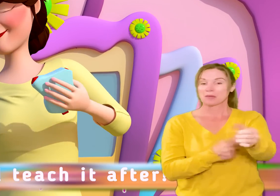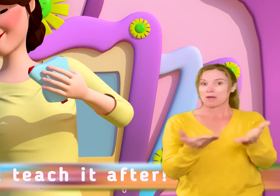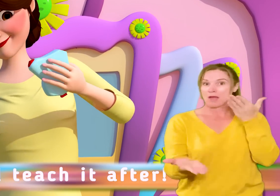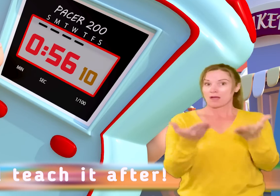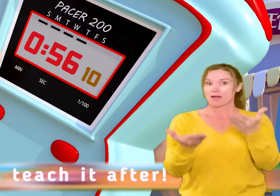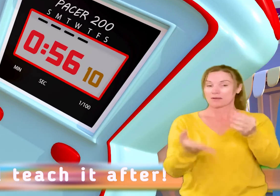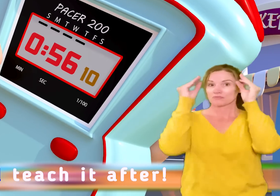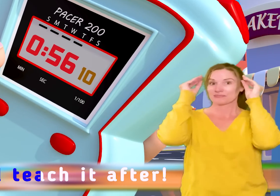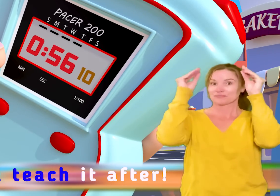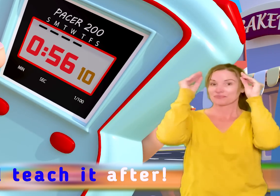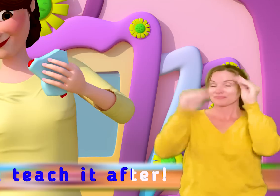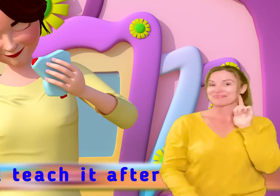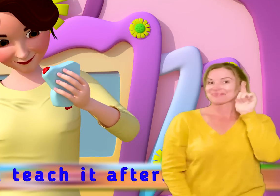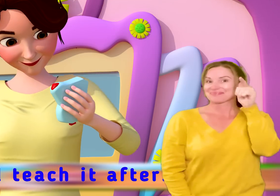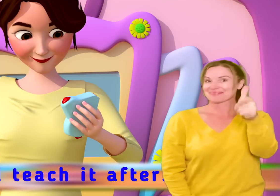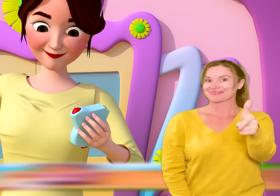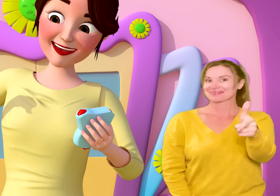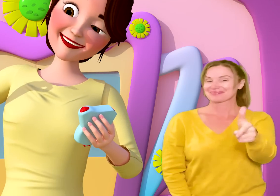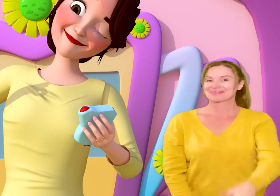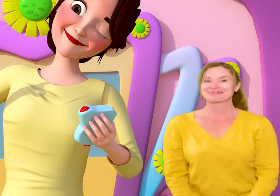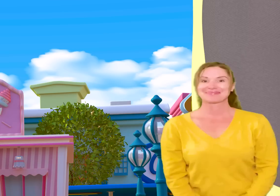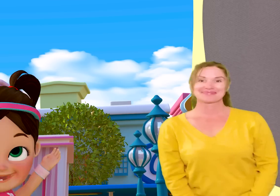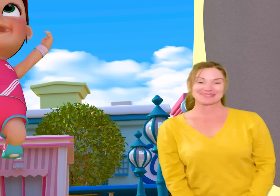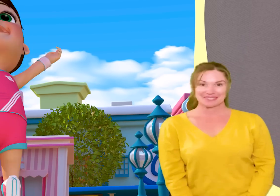it and maybe we'll teach it